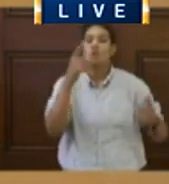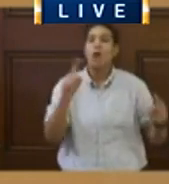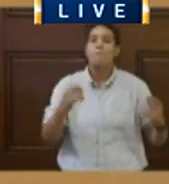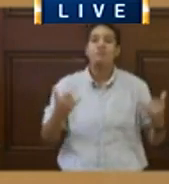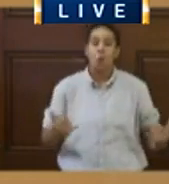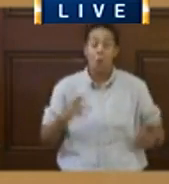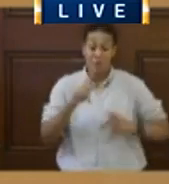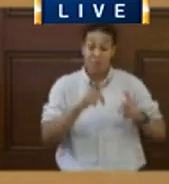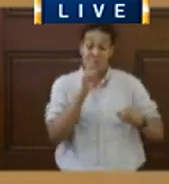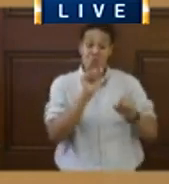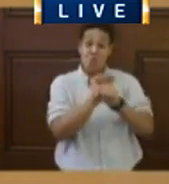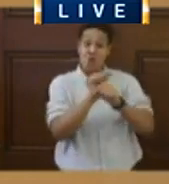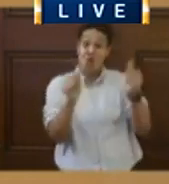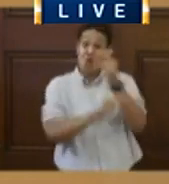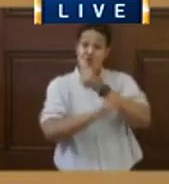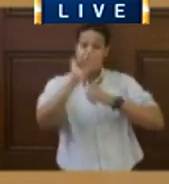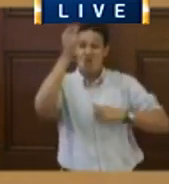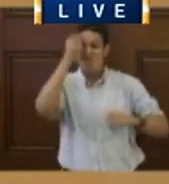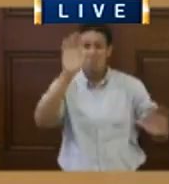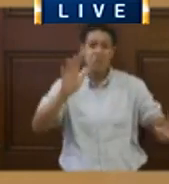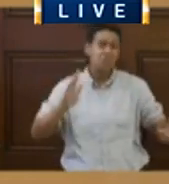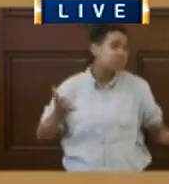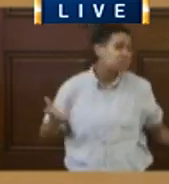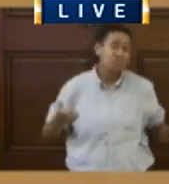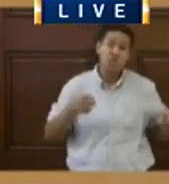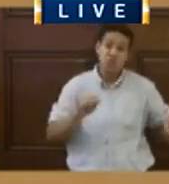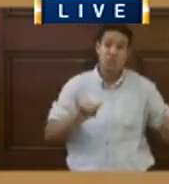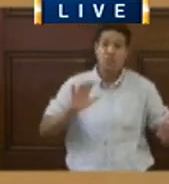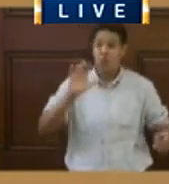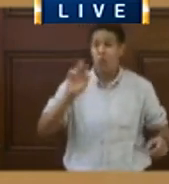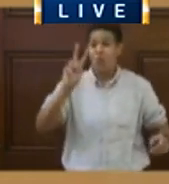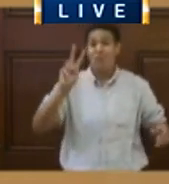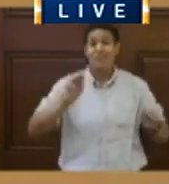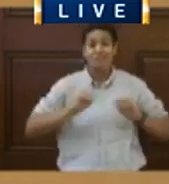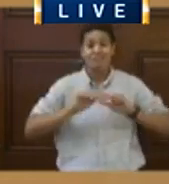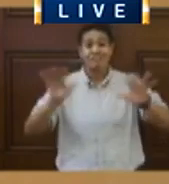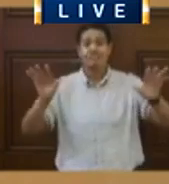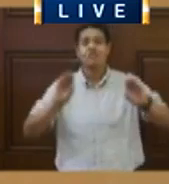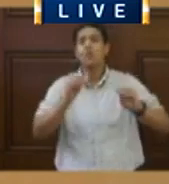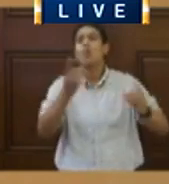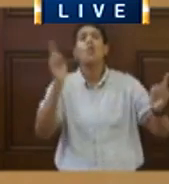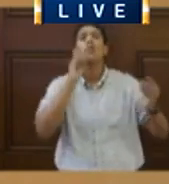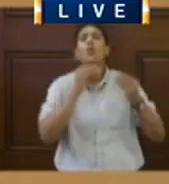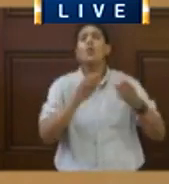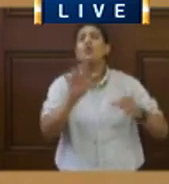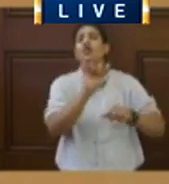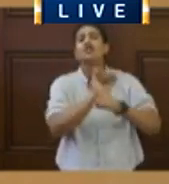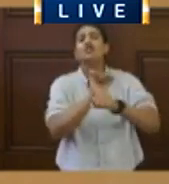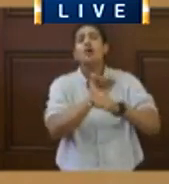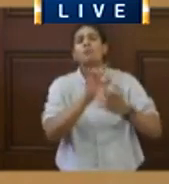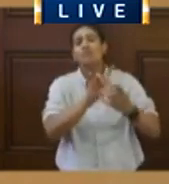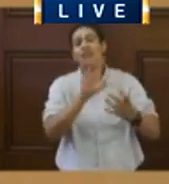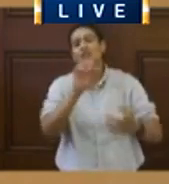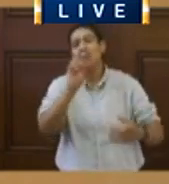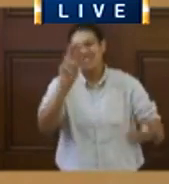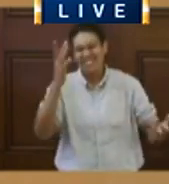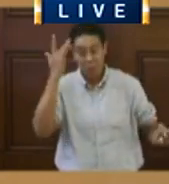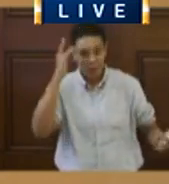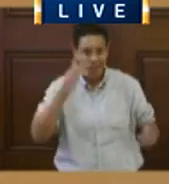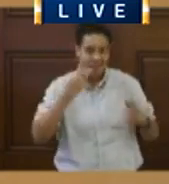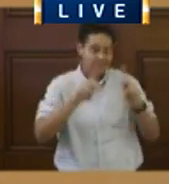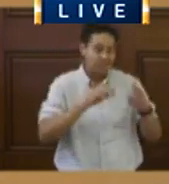work for government during this COVID pandemic, no one will lose their job due to the COVID pandemic. So persons in the public